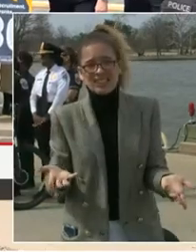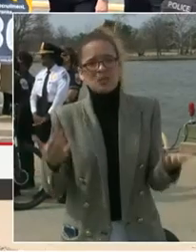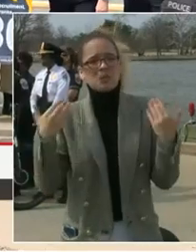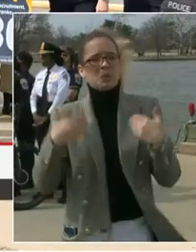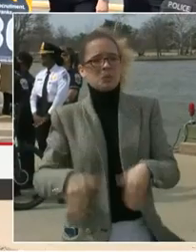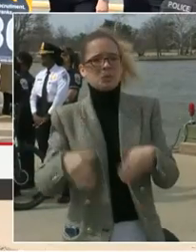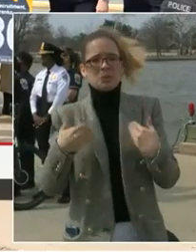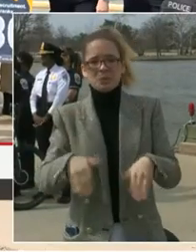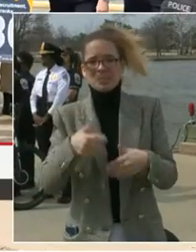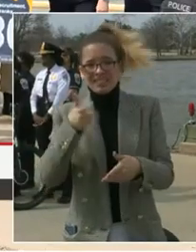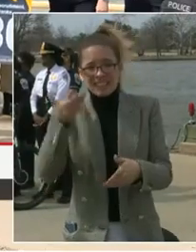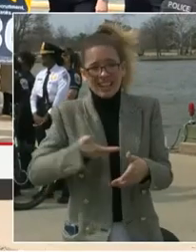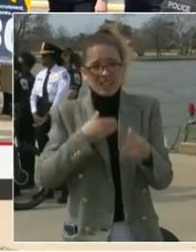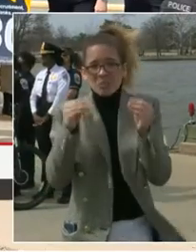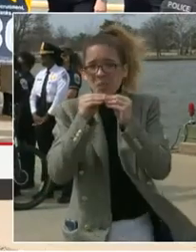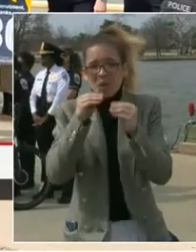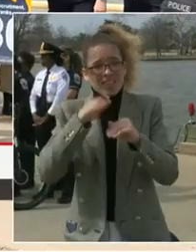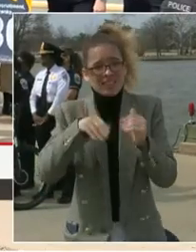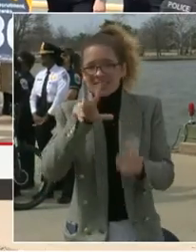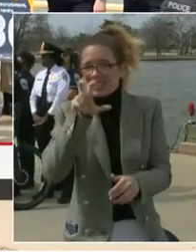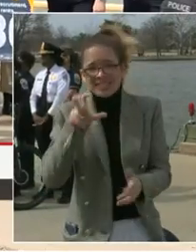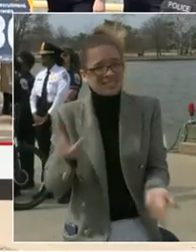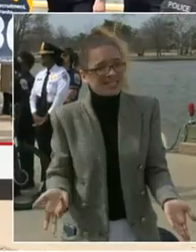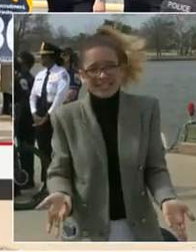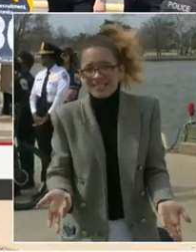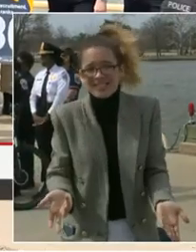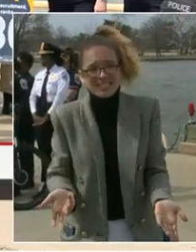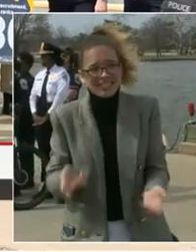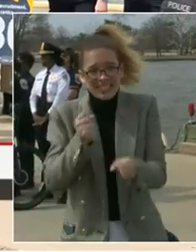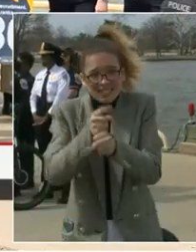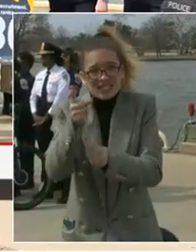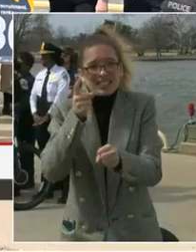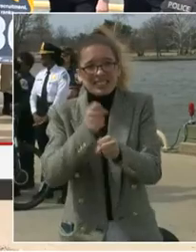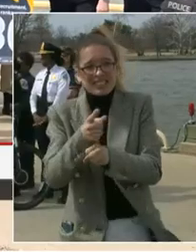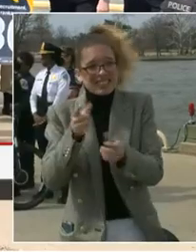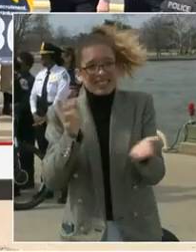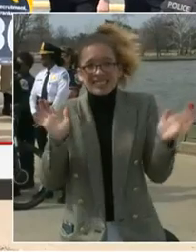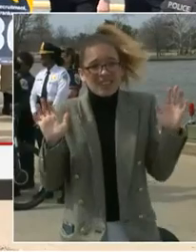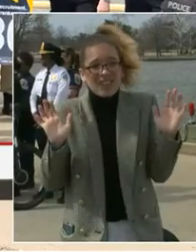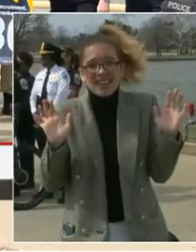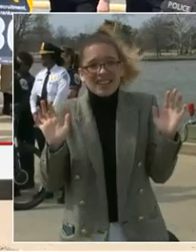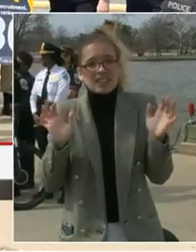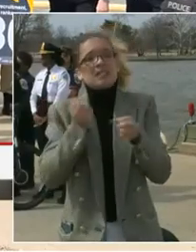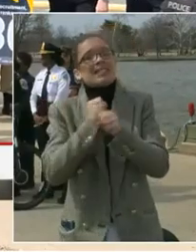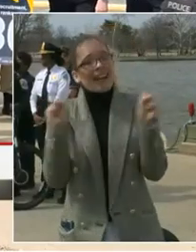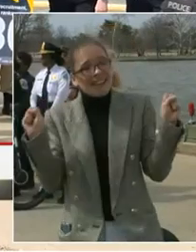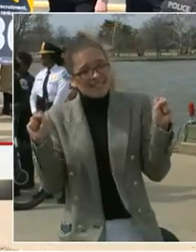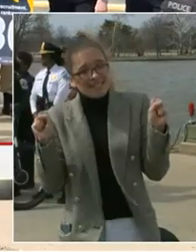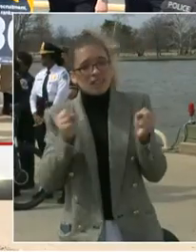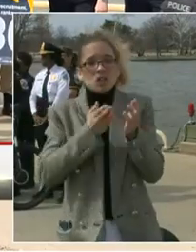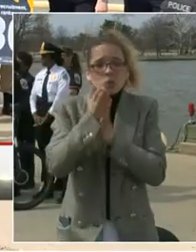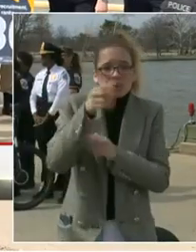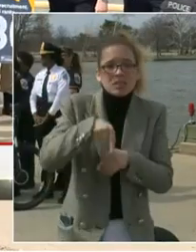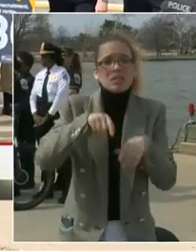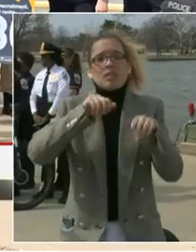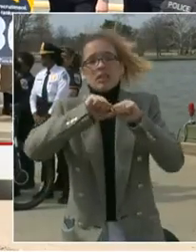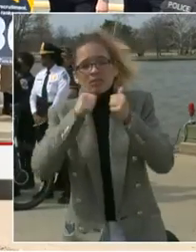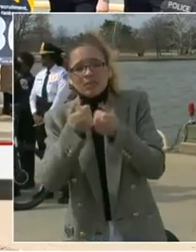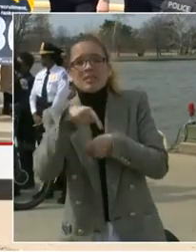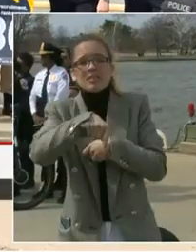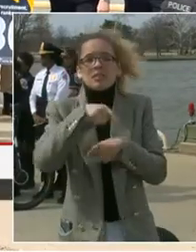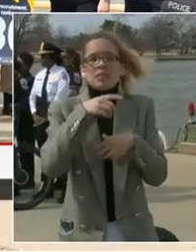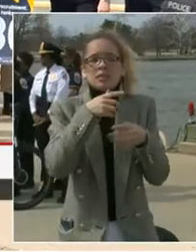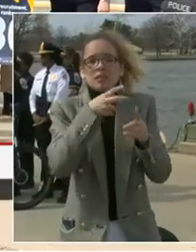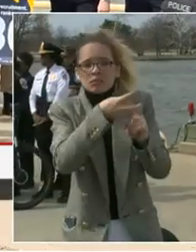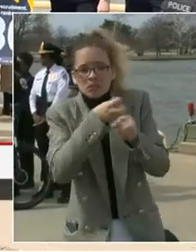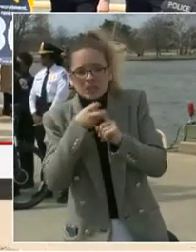more than 300 a year safely to go through our classes, recruit the right people. So